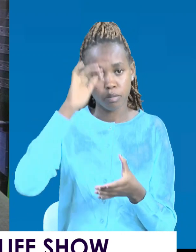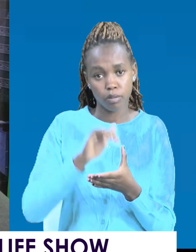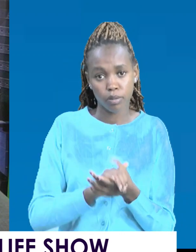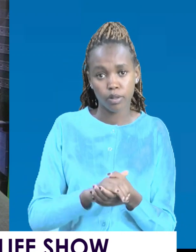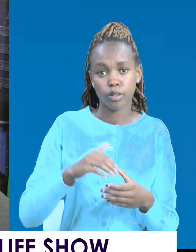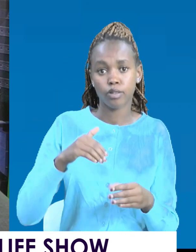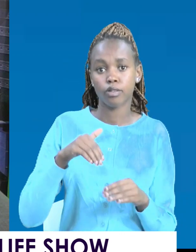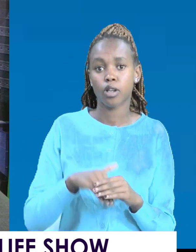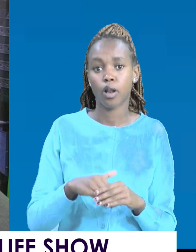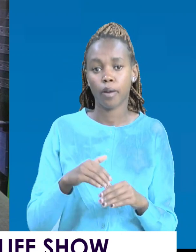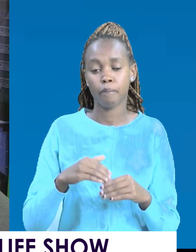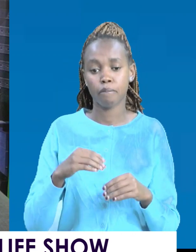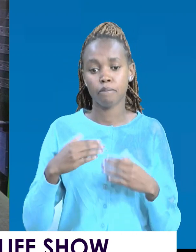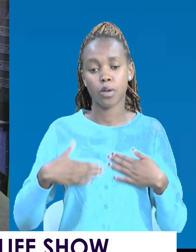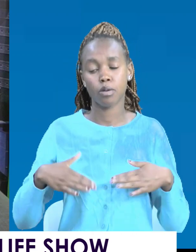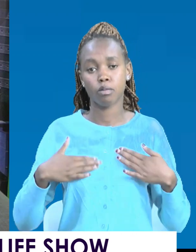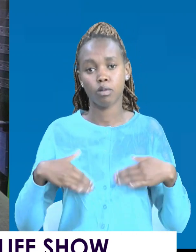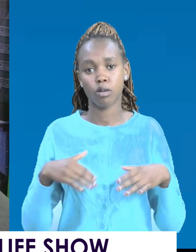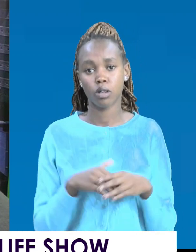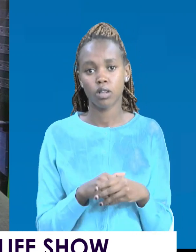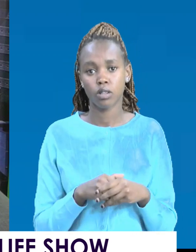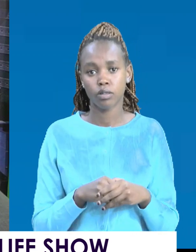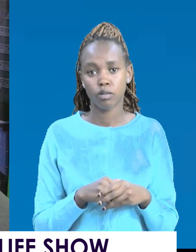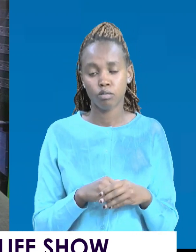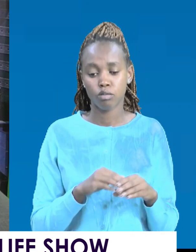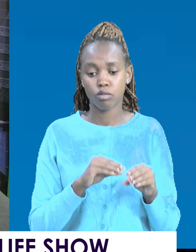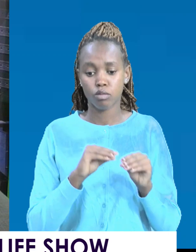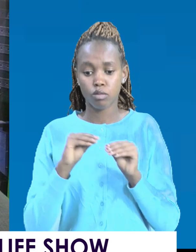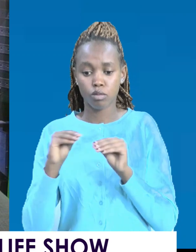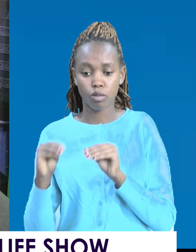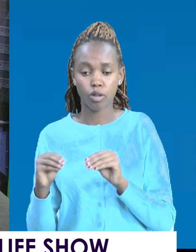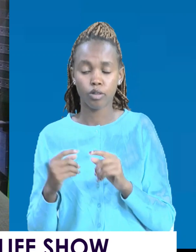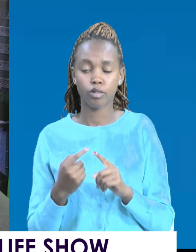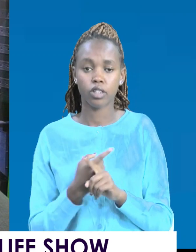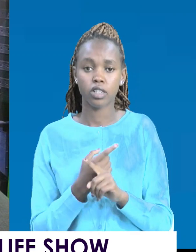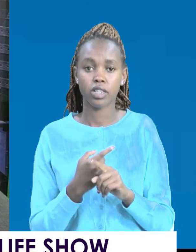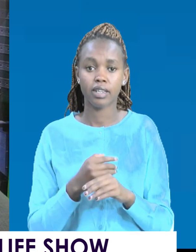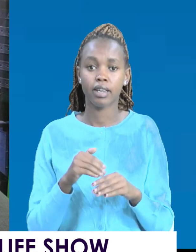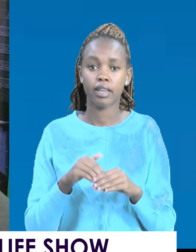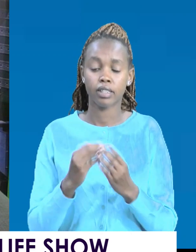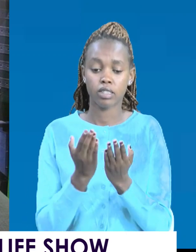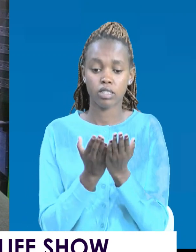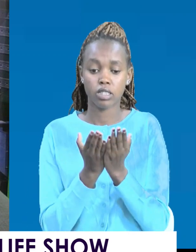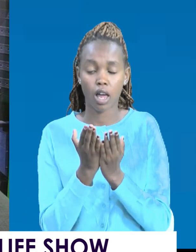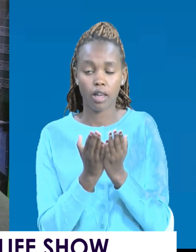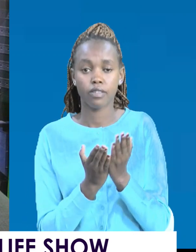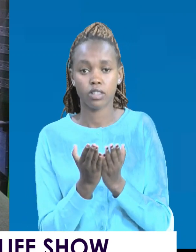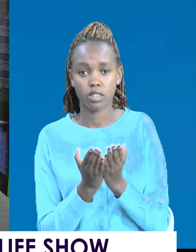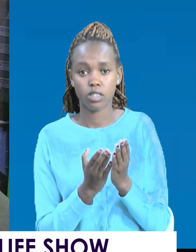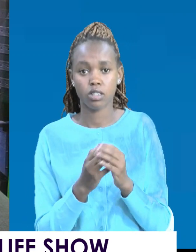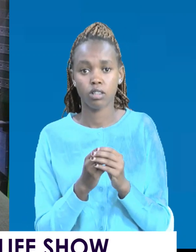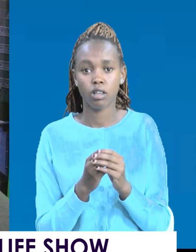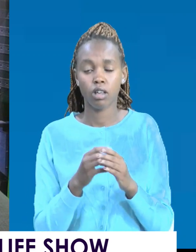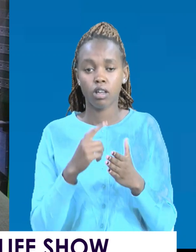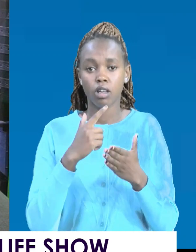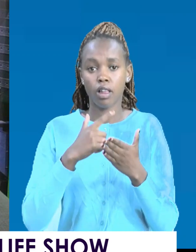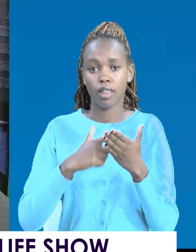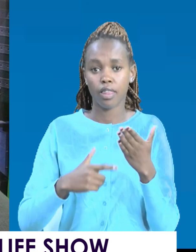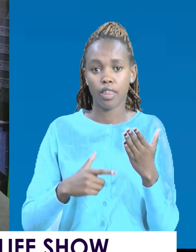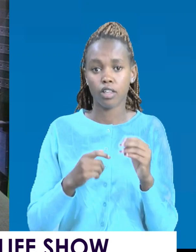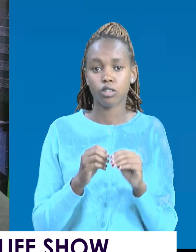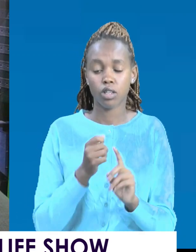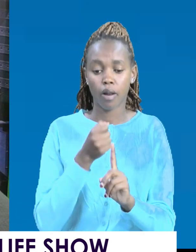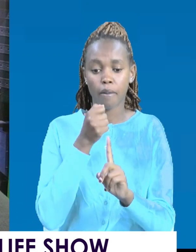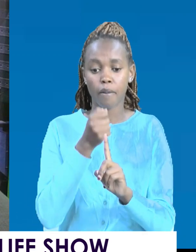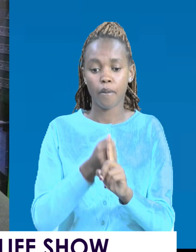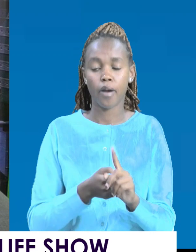people. Going the extra mile in service. That is what will impact